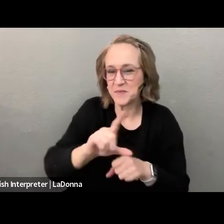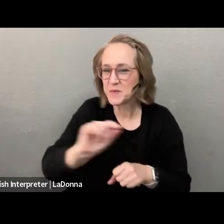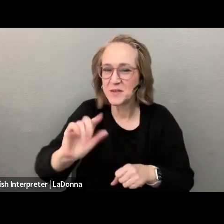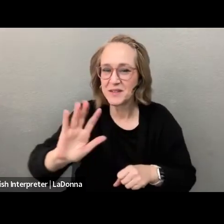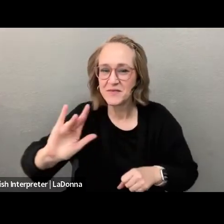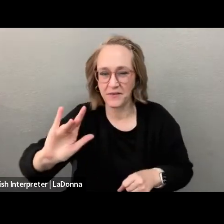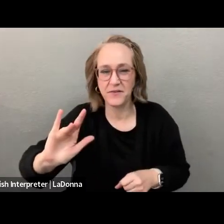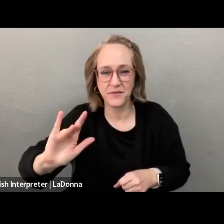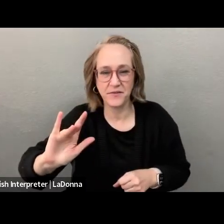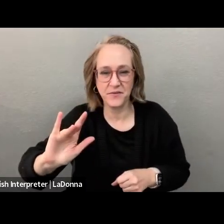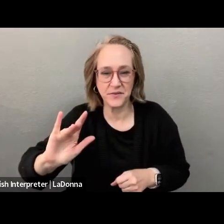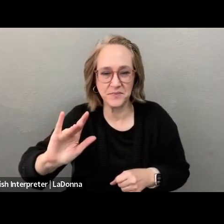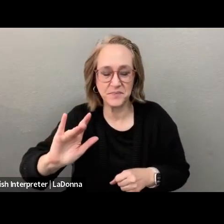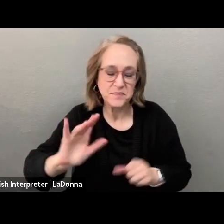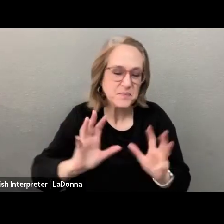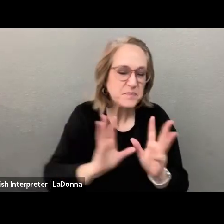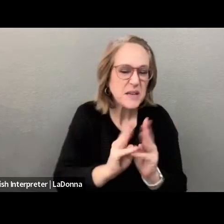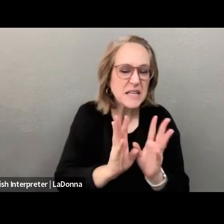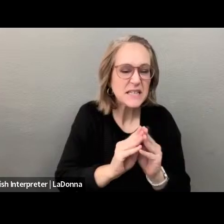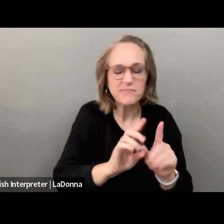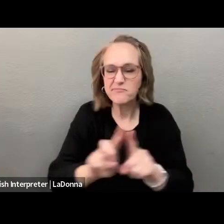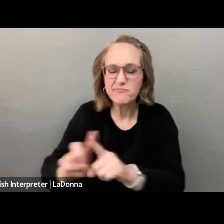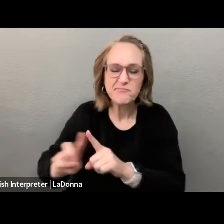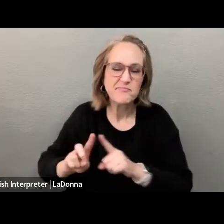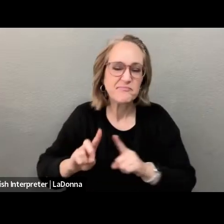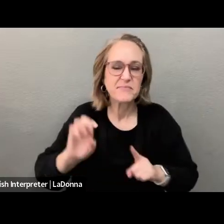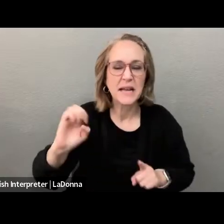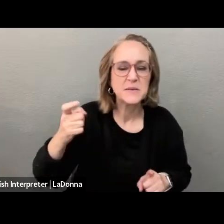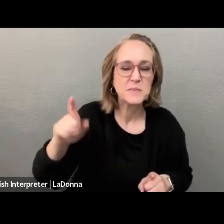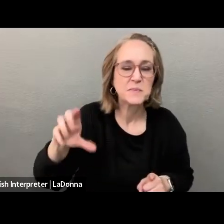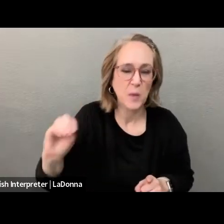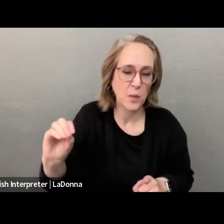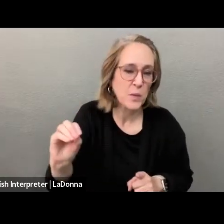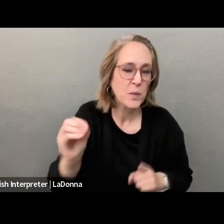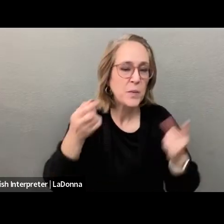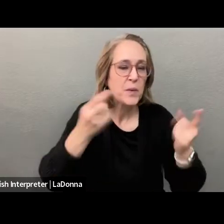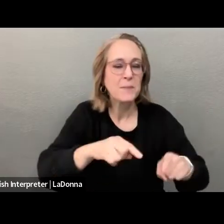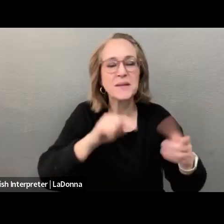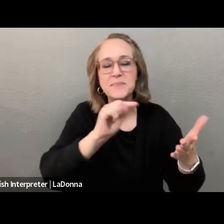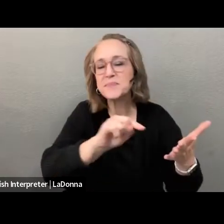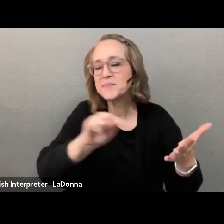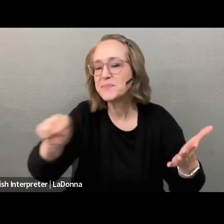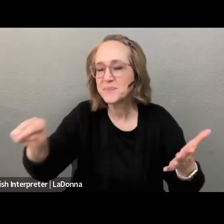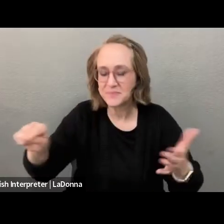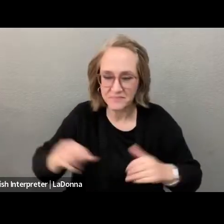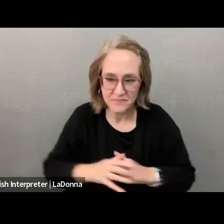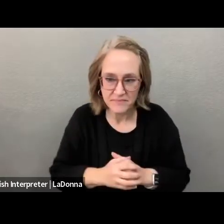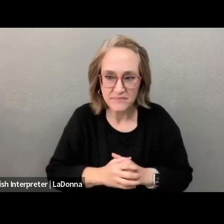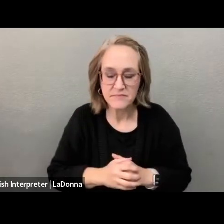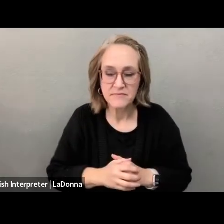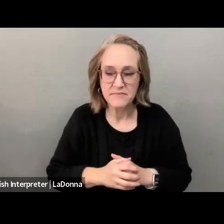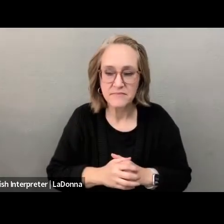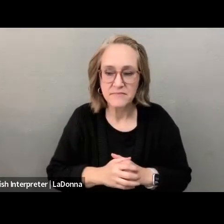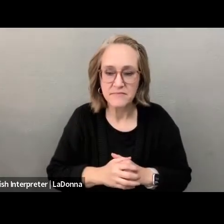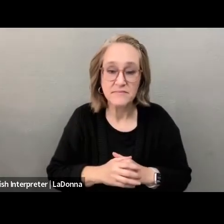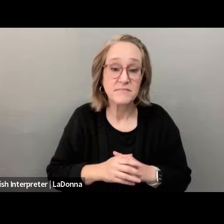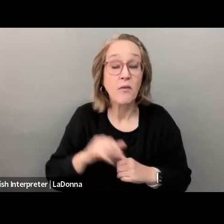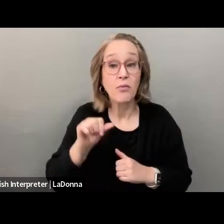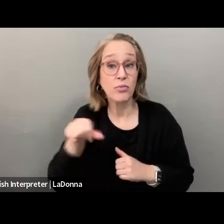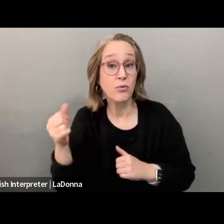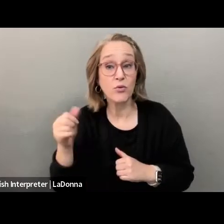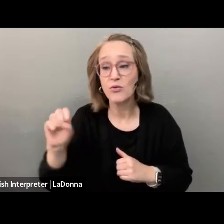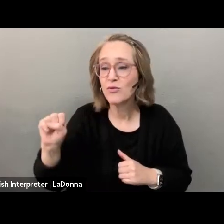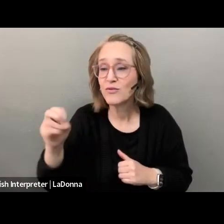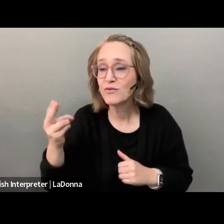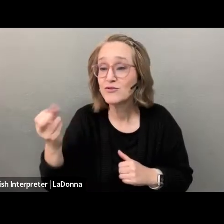of different senior expos. And we've also been, Shannon has been a little